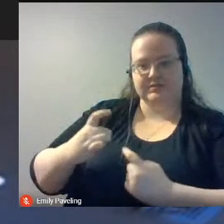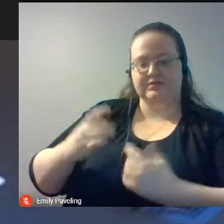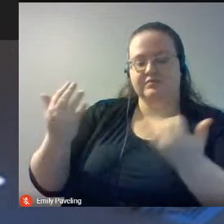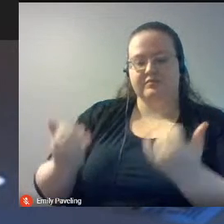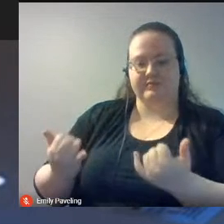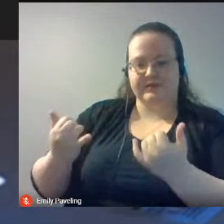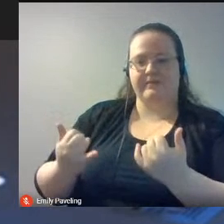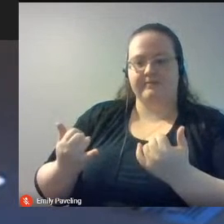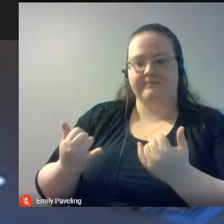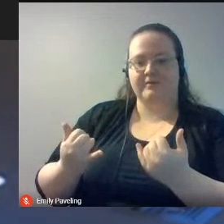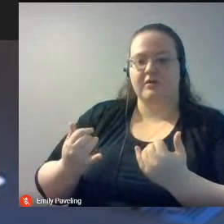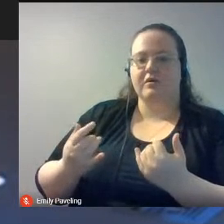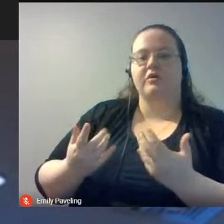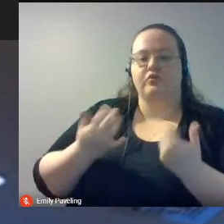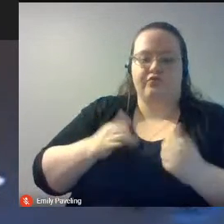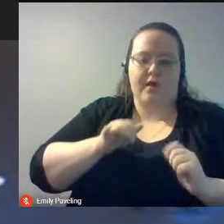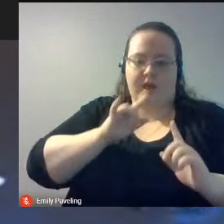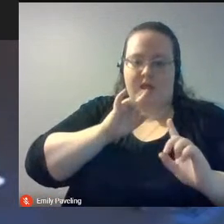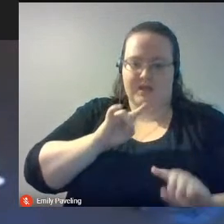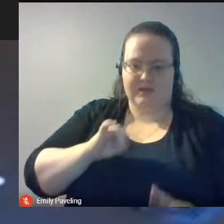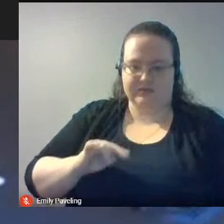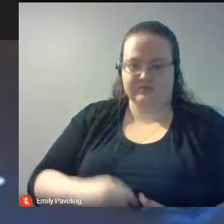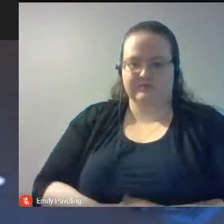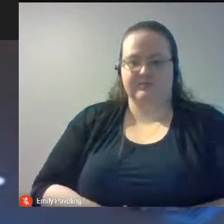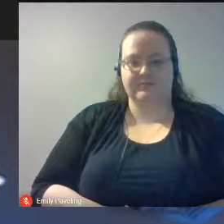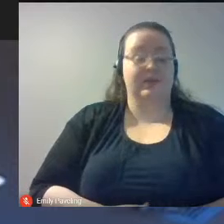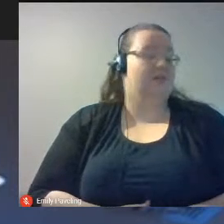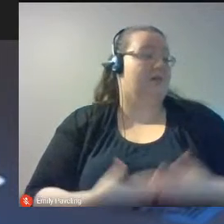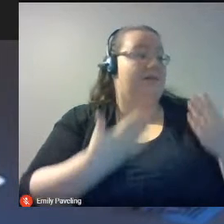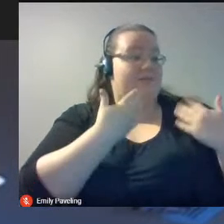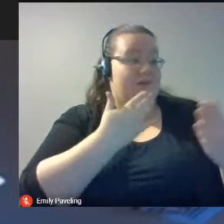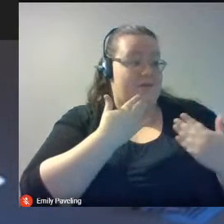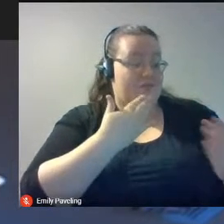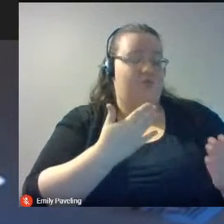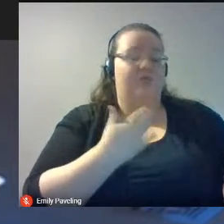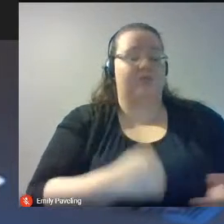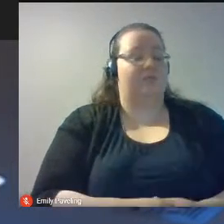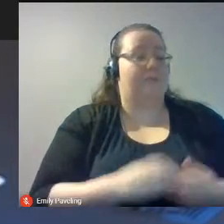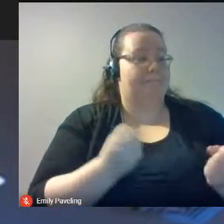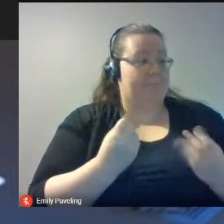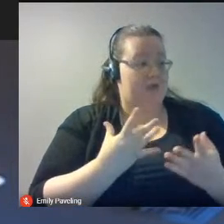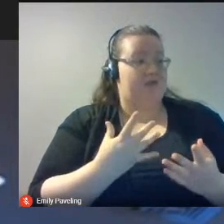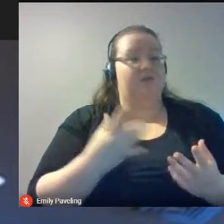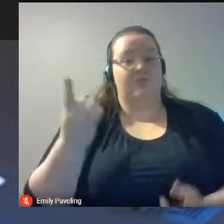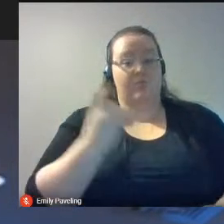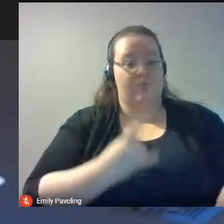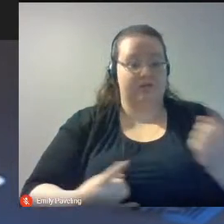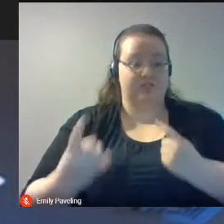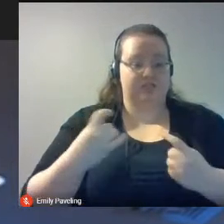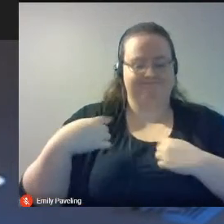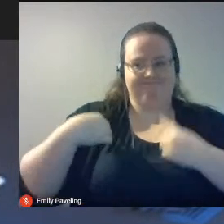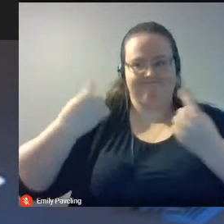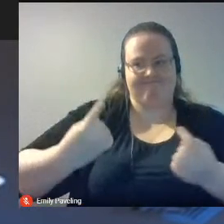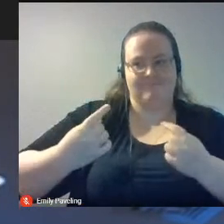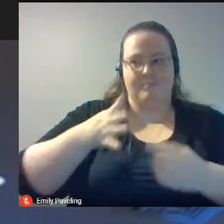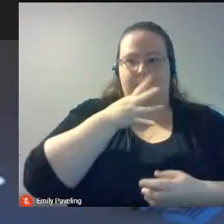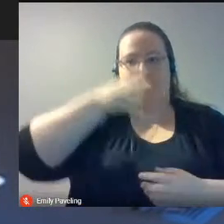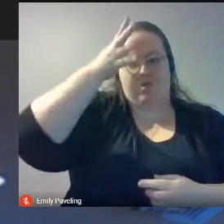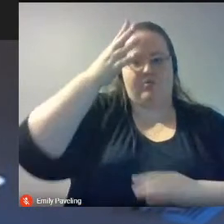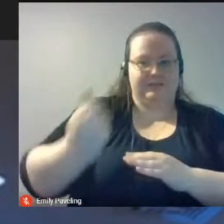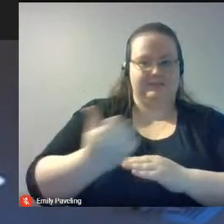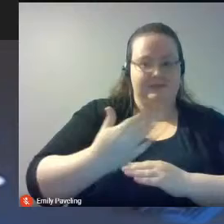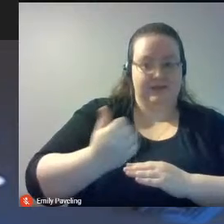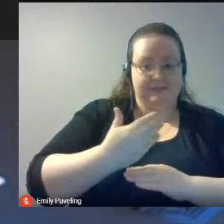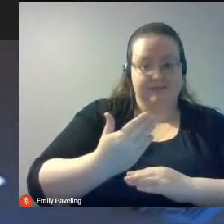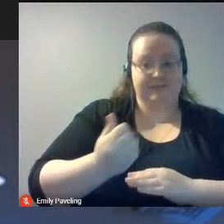Thanks very much for that, Dr. Meghani. In fact, you did answer many of the questions that parents and staff have sent in. But if it's okay with you,